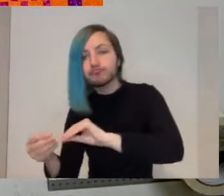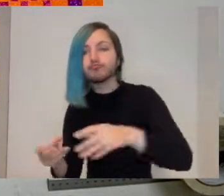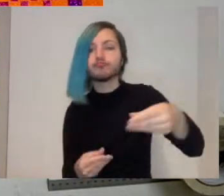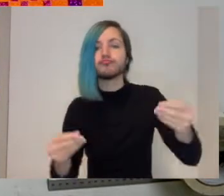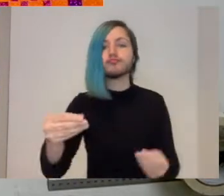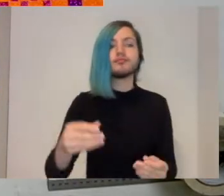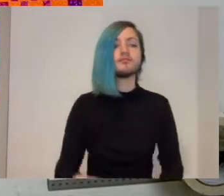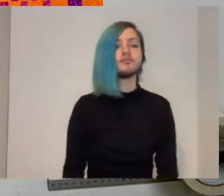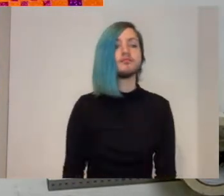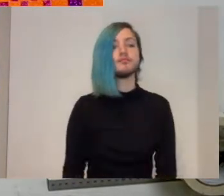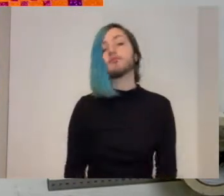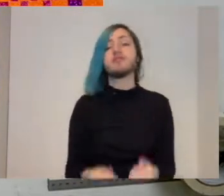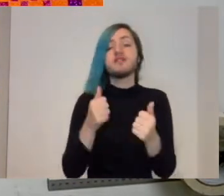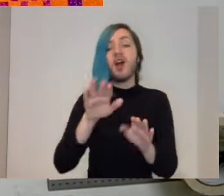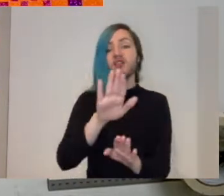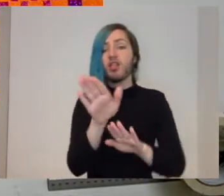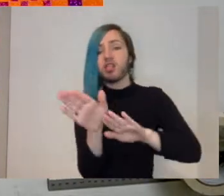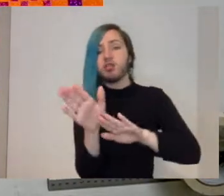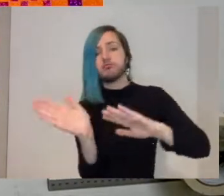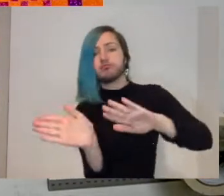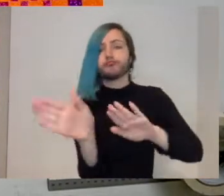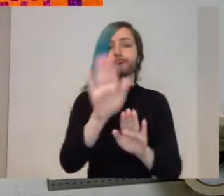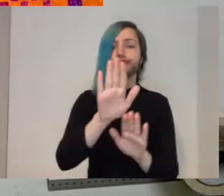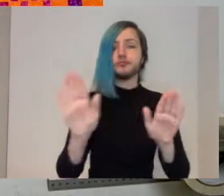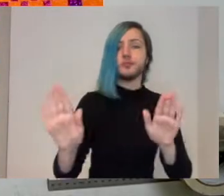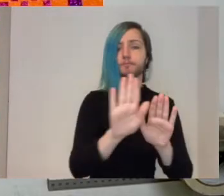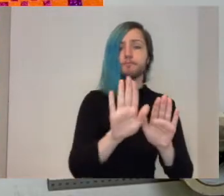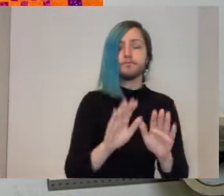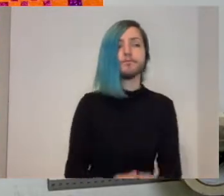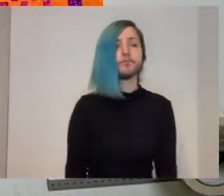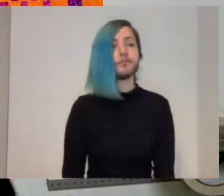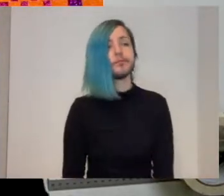And then it's okay if it's on an angle again, you're just going to push it up.